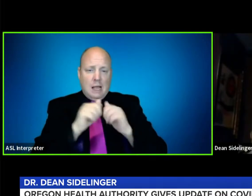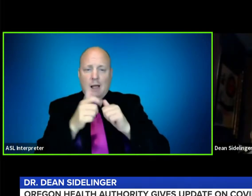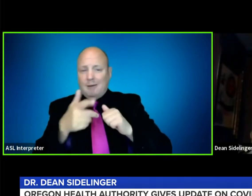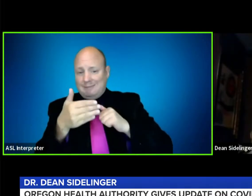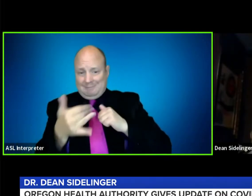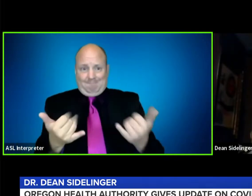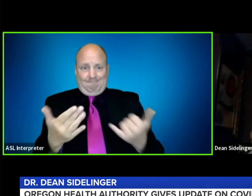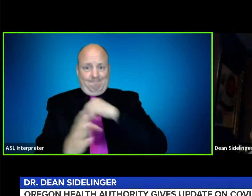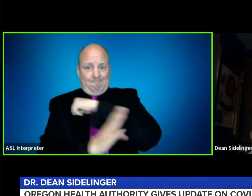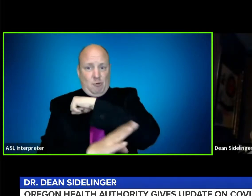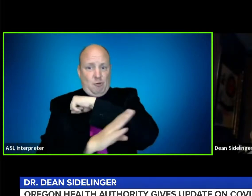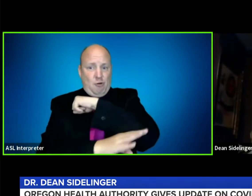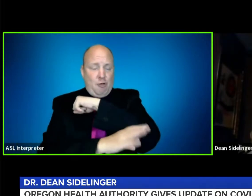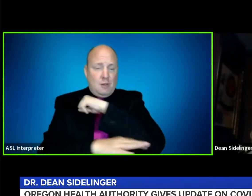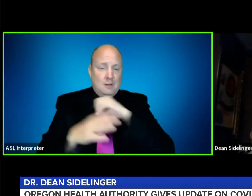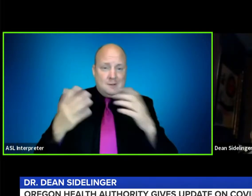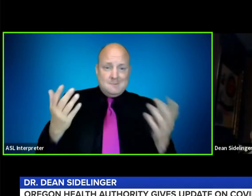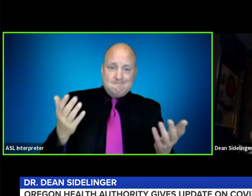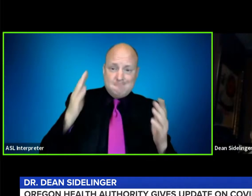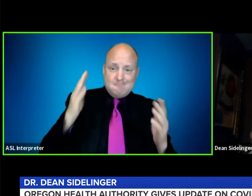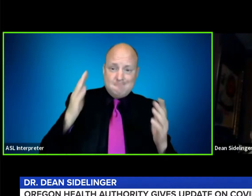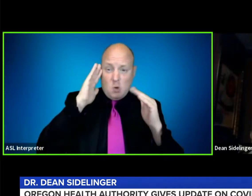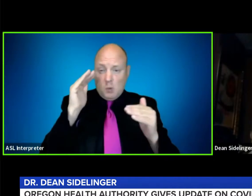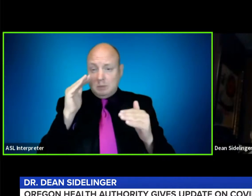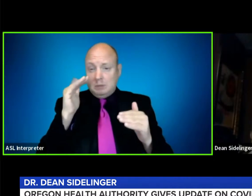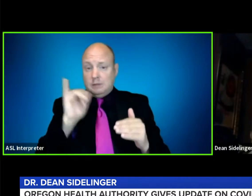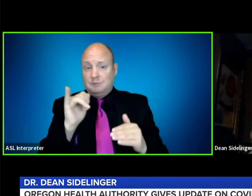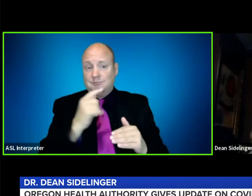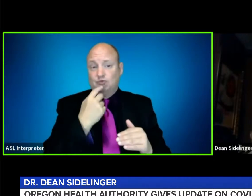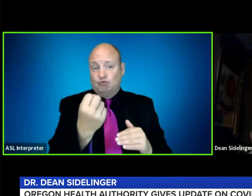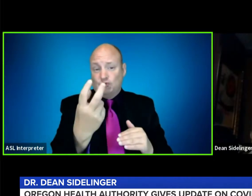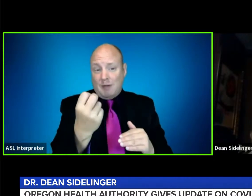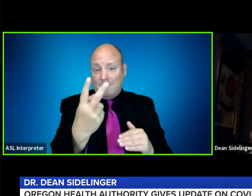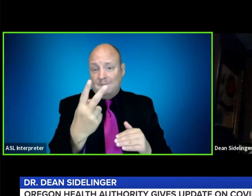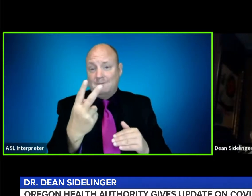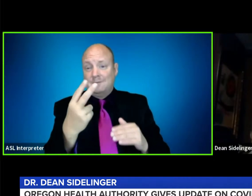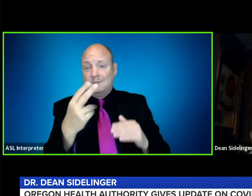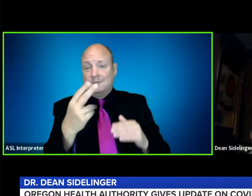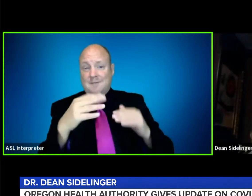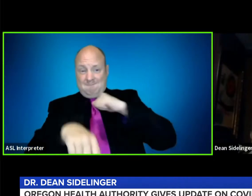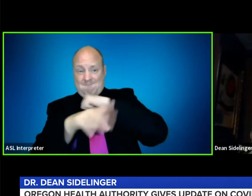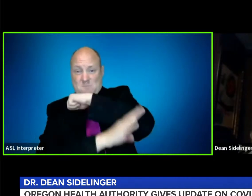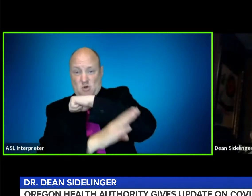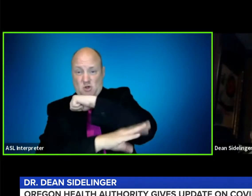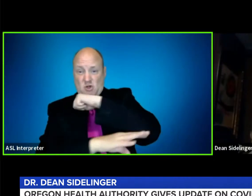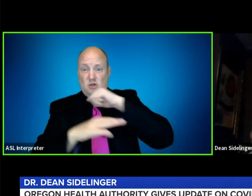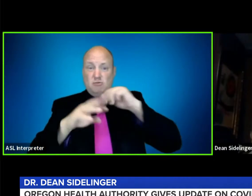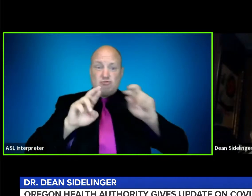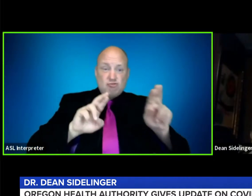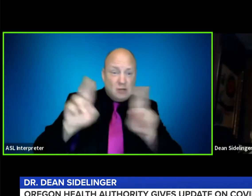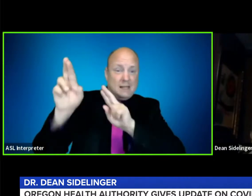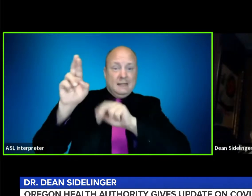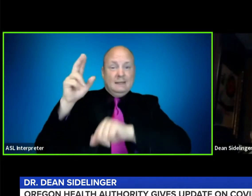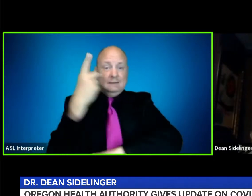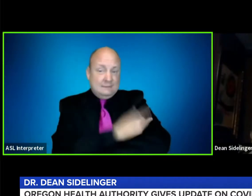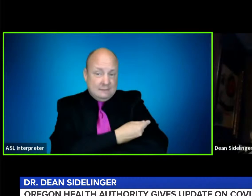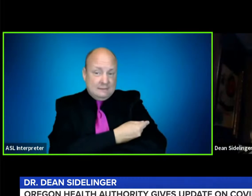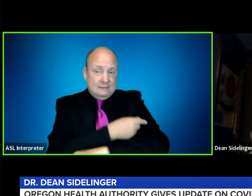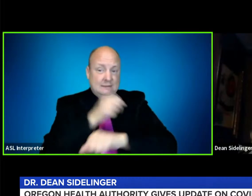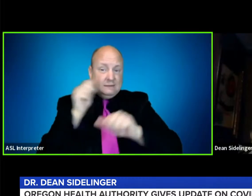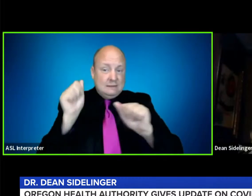12, we plan on making these vaccines widely available in clinics, community health centers, pharmacies, and locations throughout